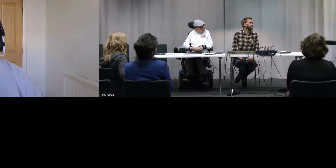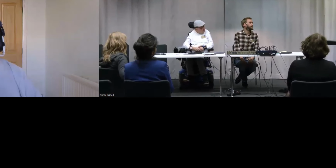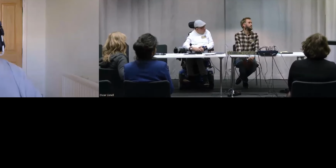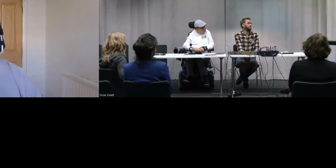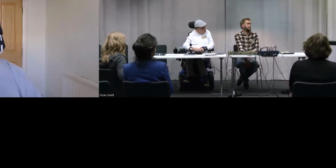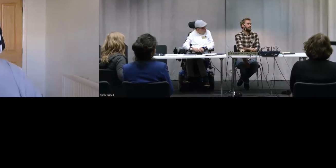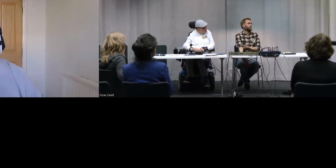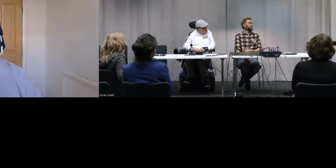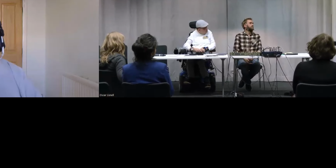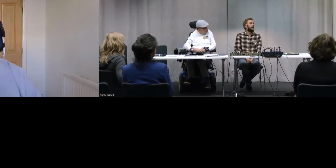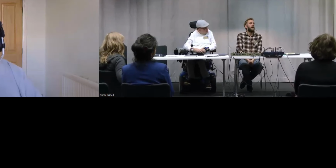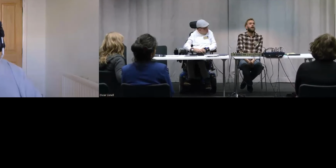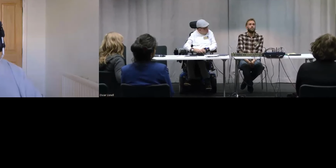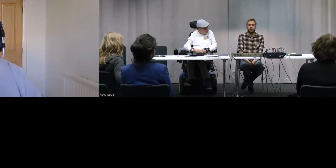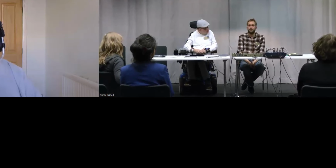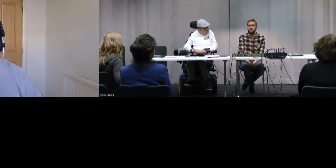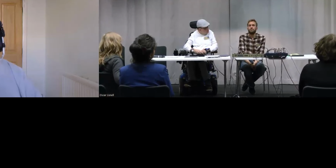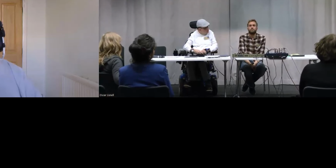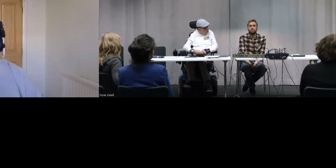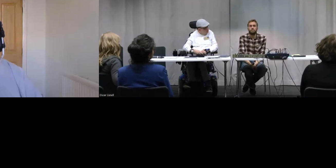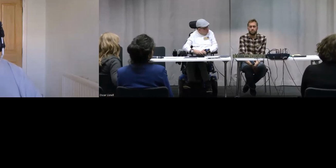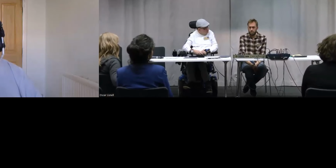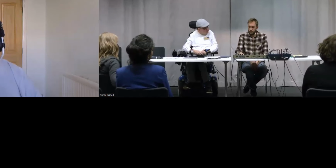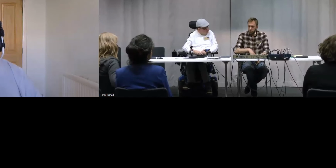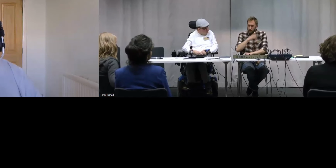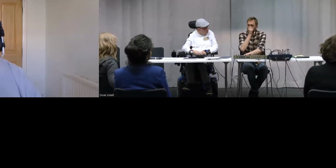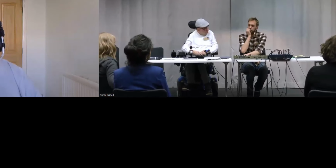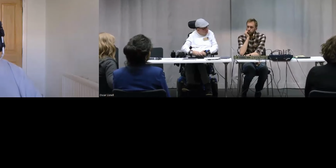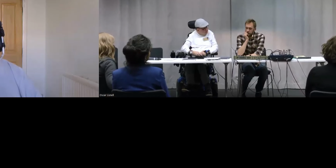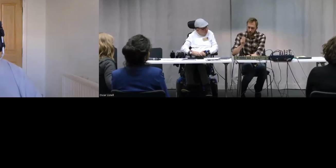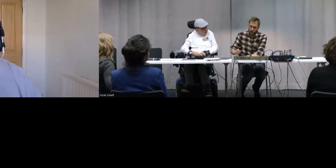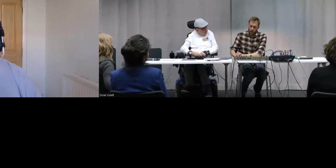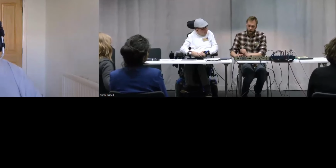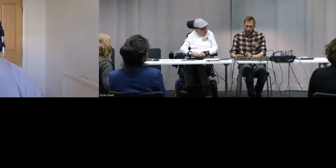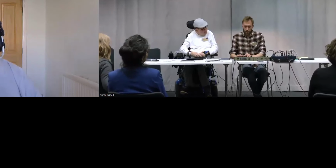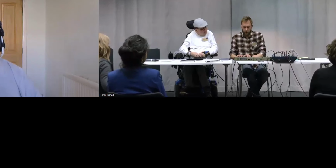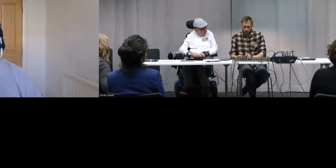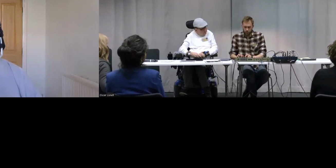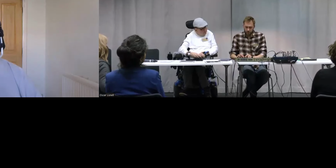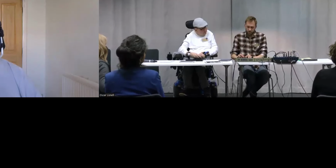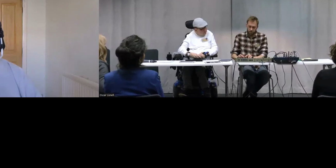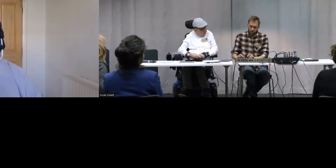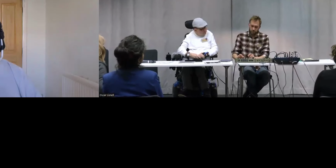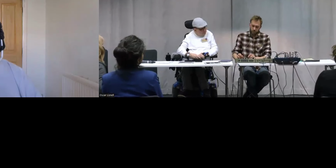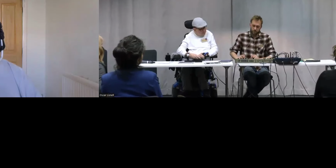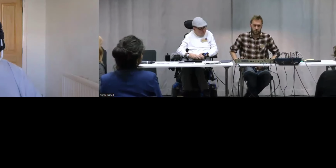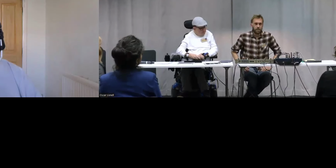and me and Peter doing a new